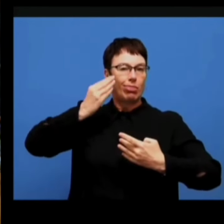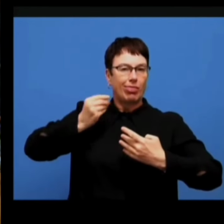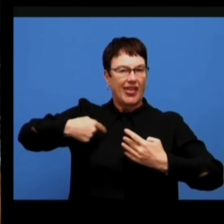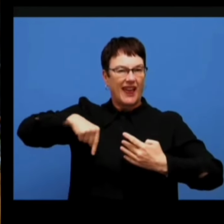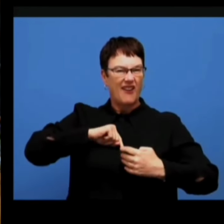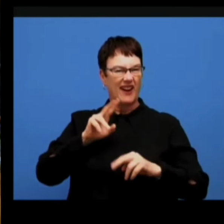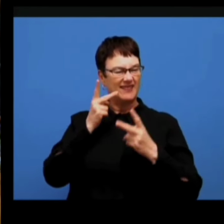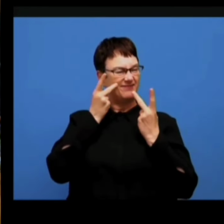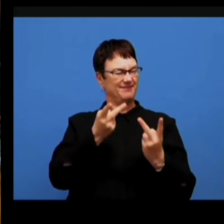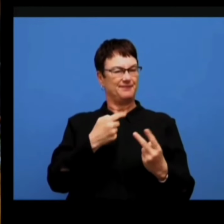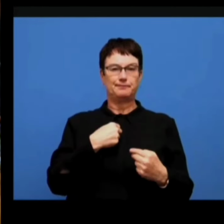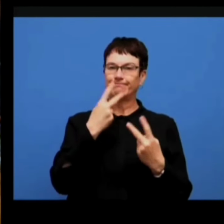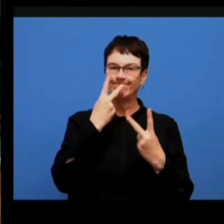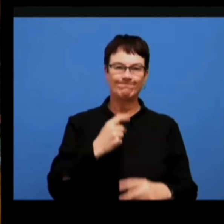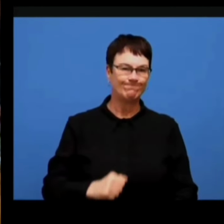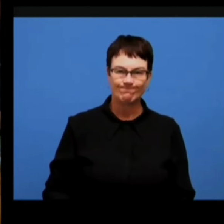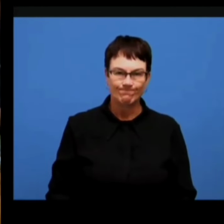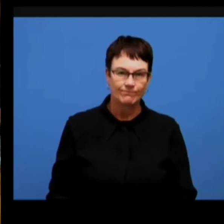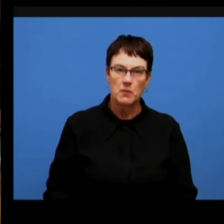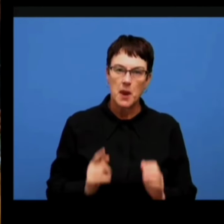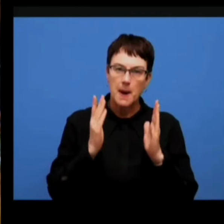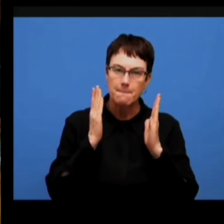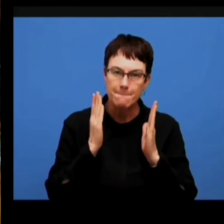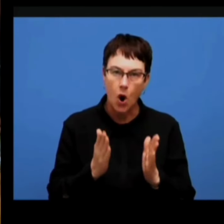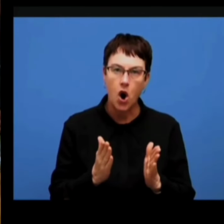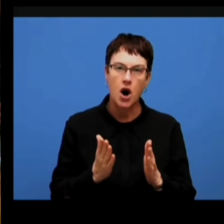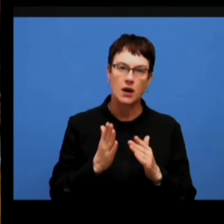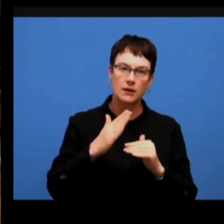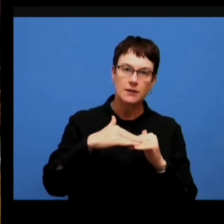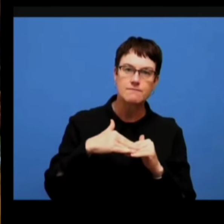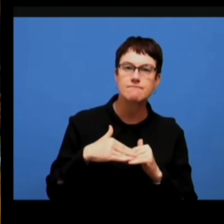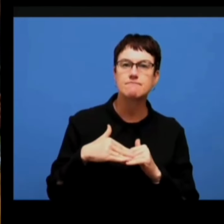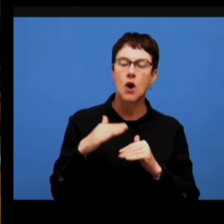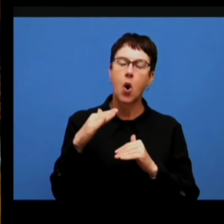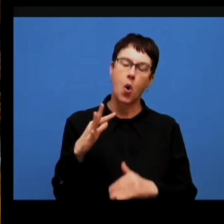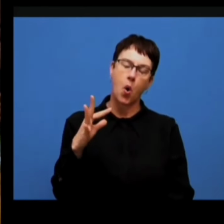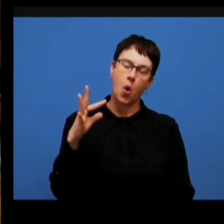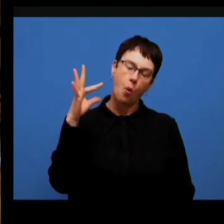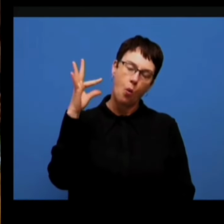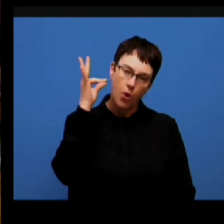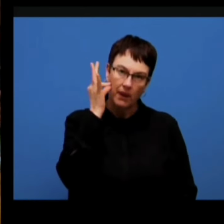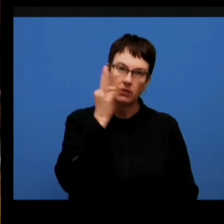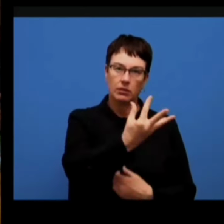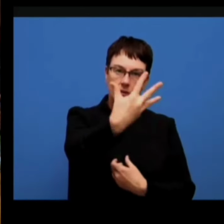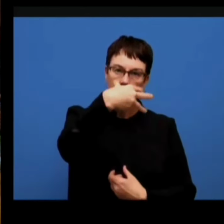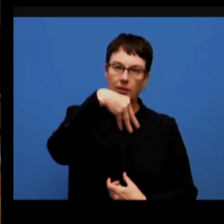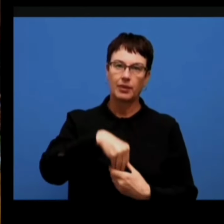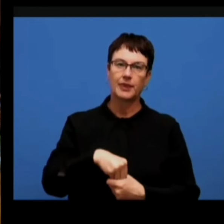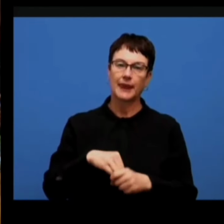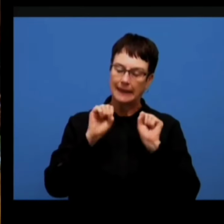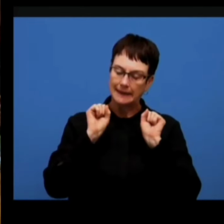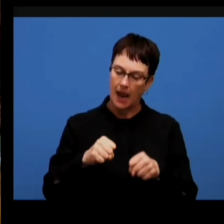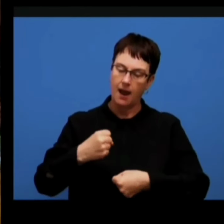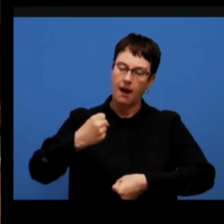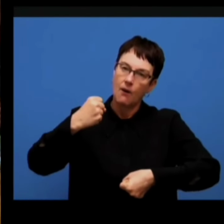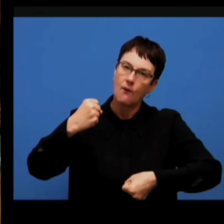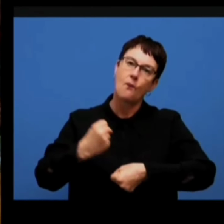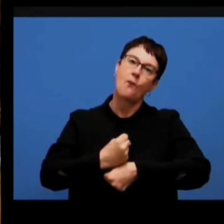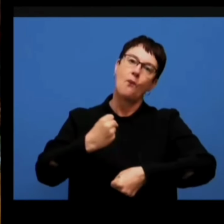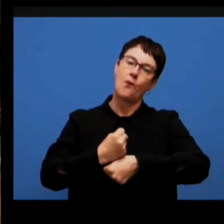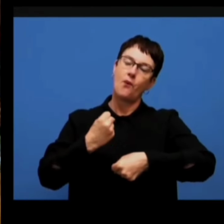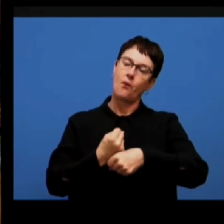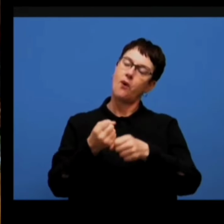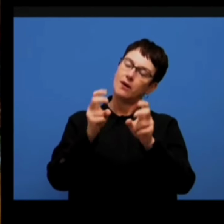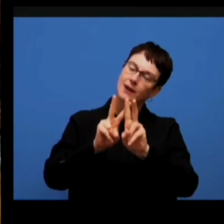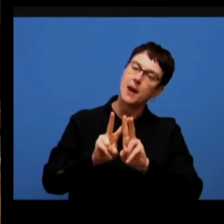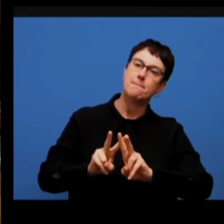and other international actors must insist on a meaningful role for women as a